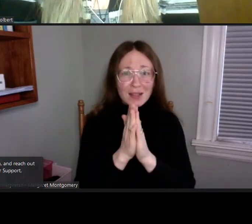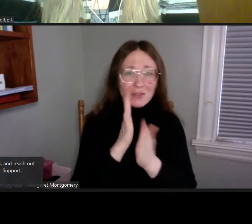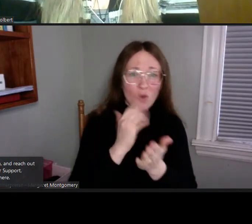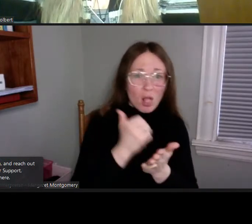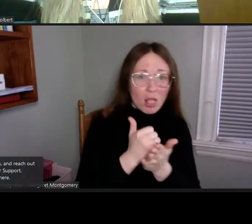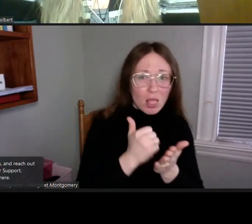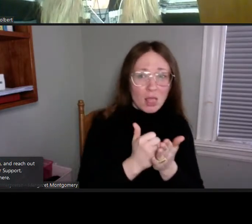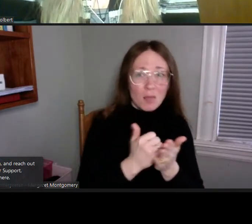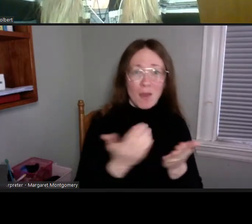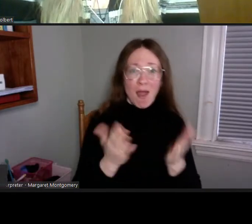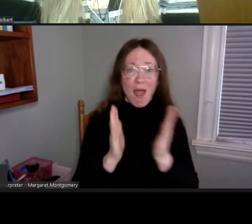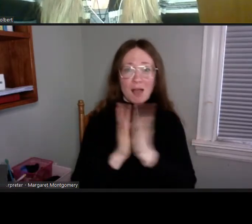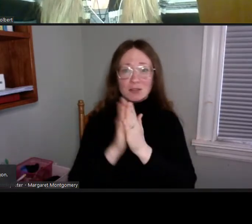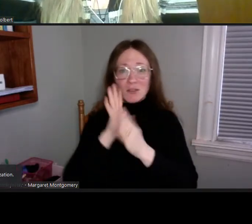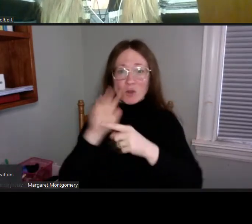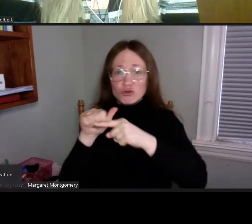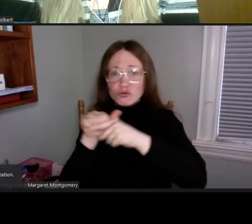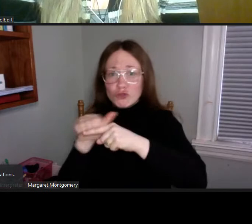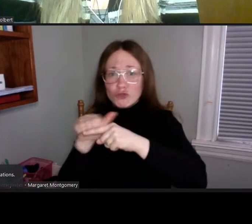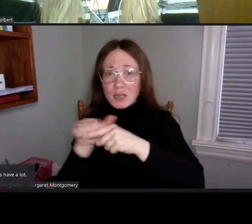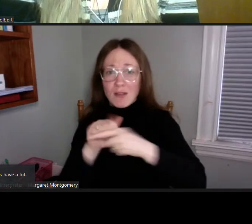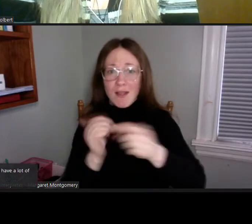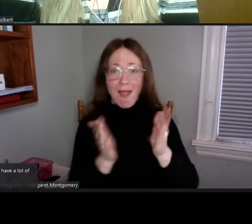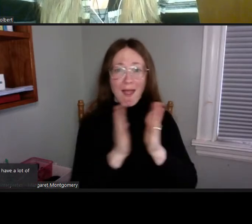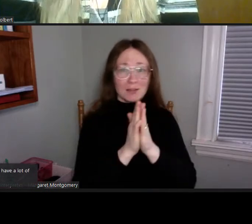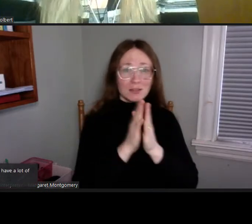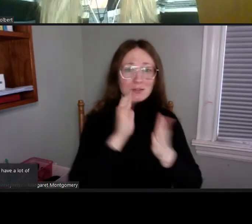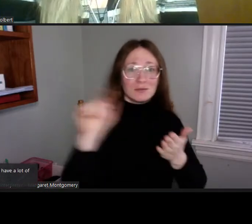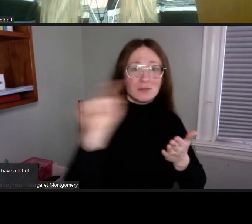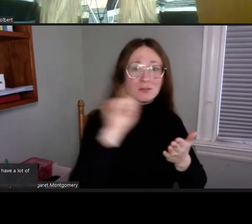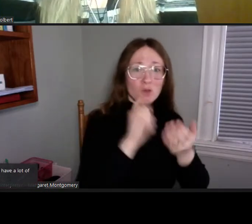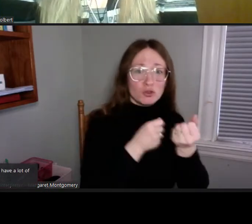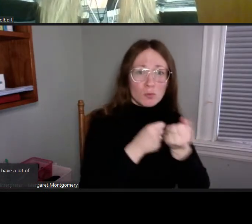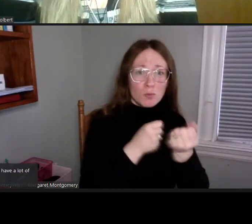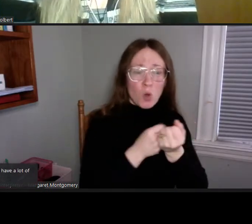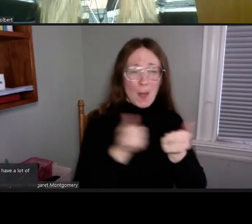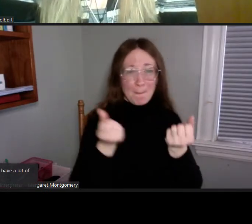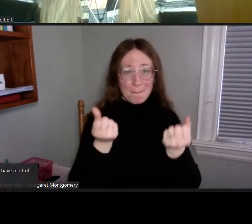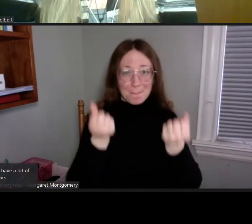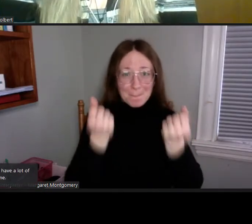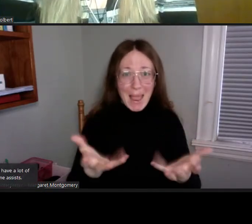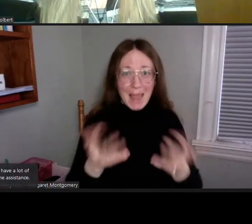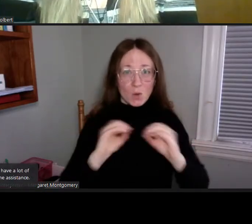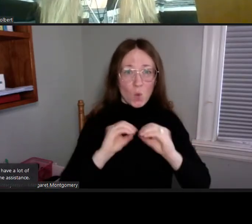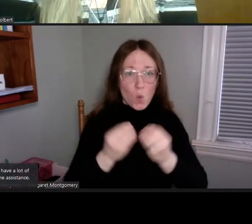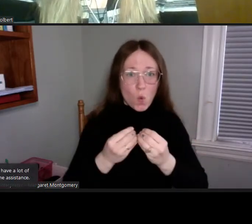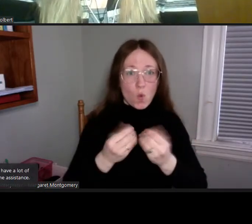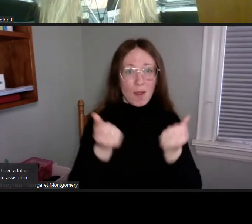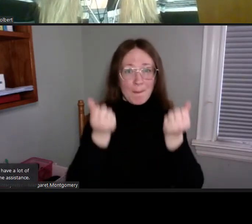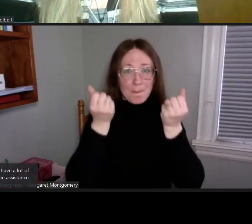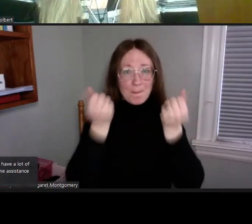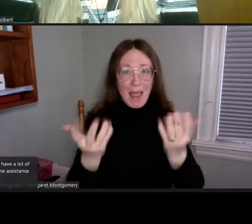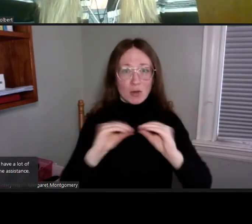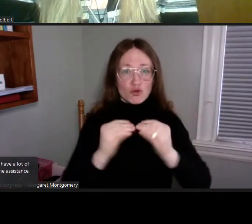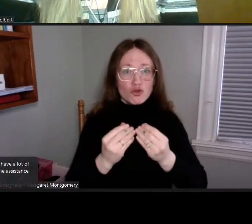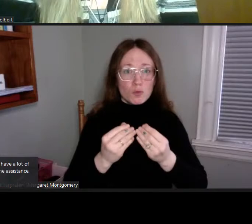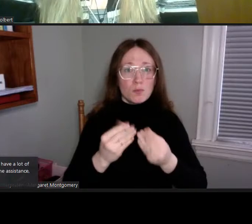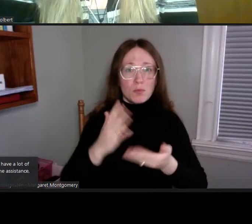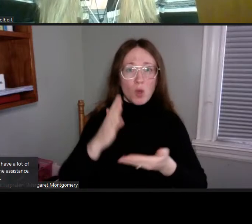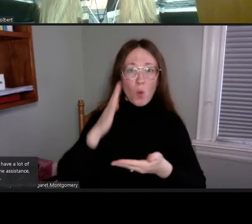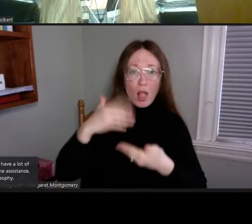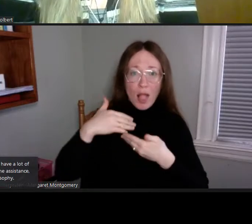there. There's a lot of organizations and a lot of groups that can offer you some assistance. Research and see if